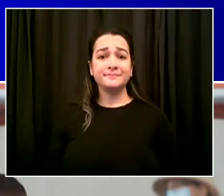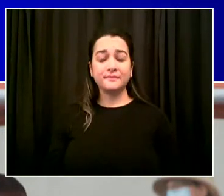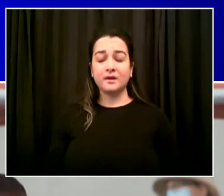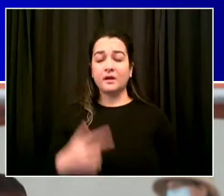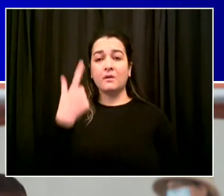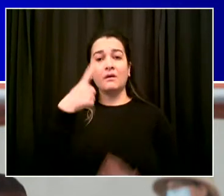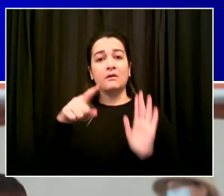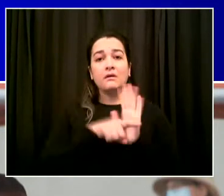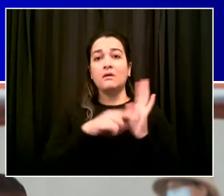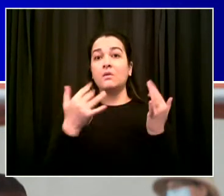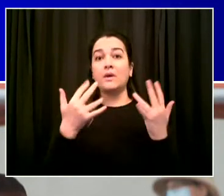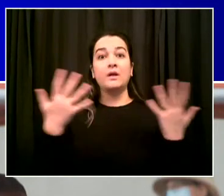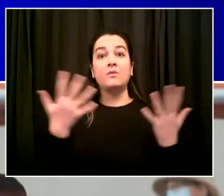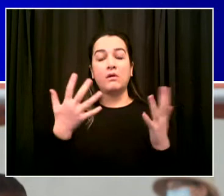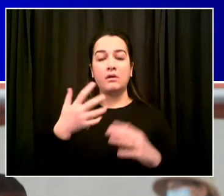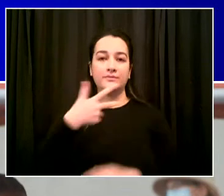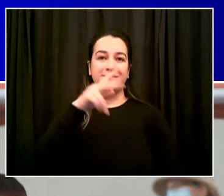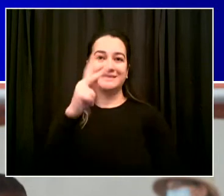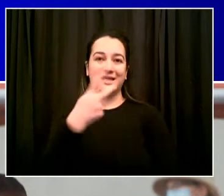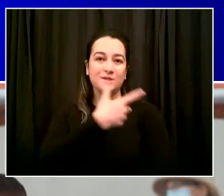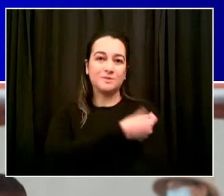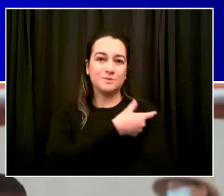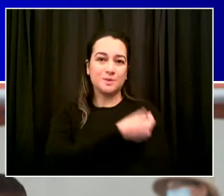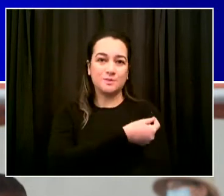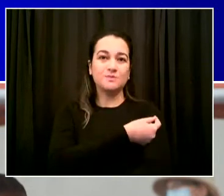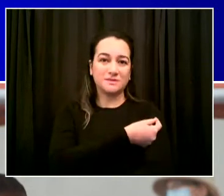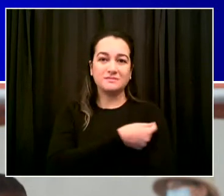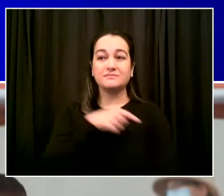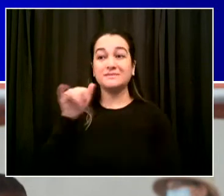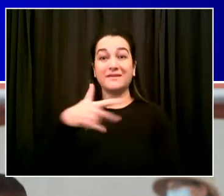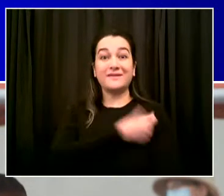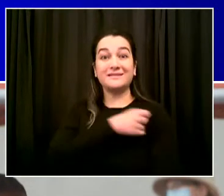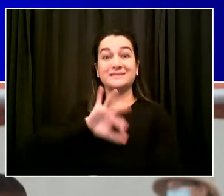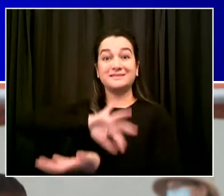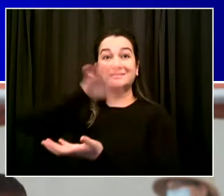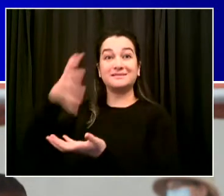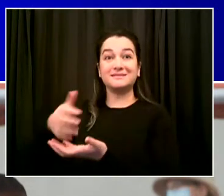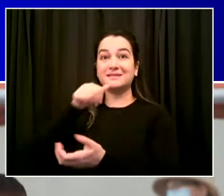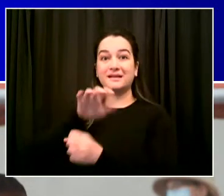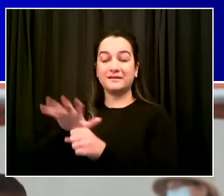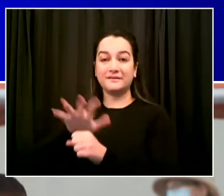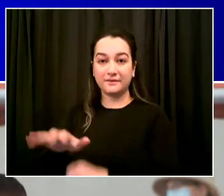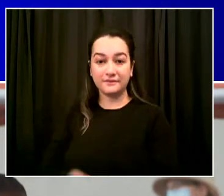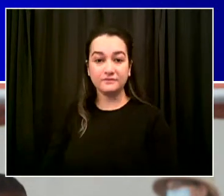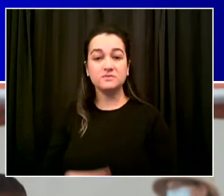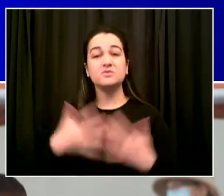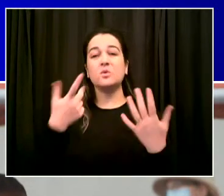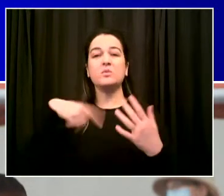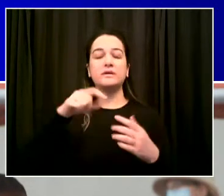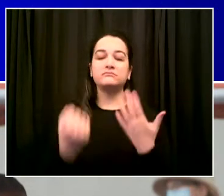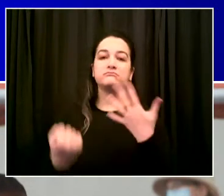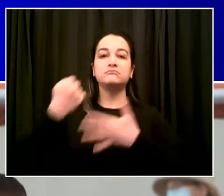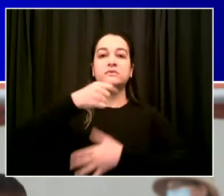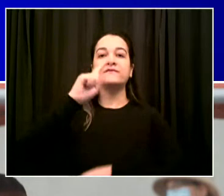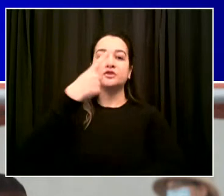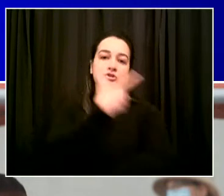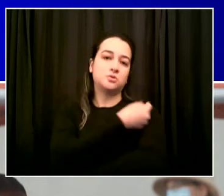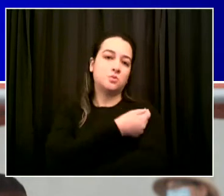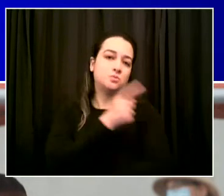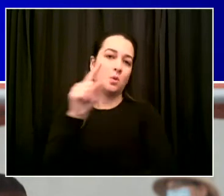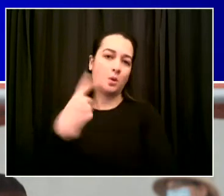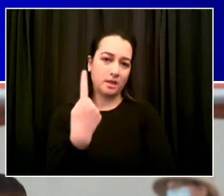clear national directive that states and cities should go ahead and use those second doses right